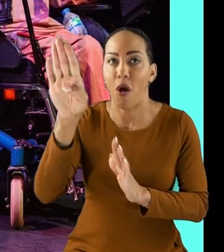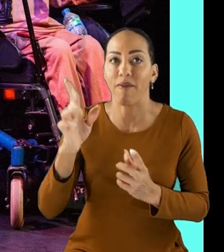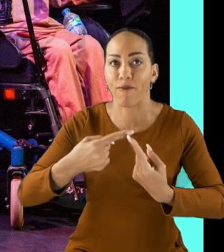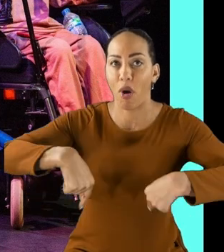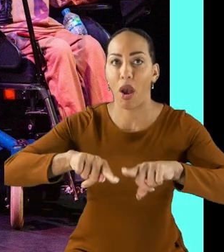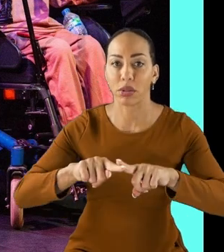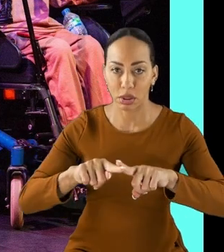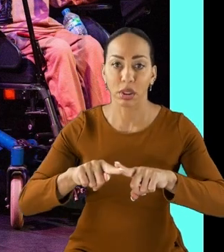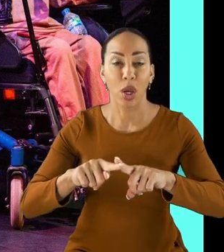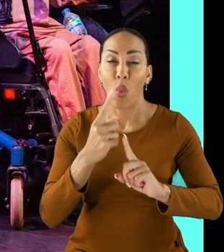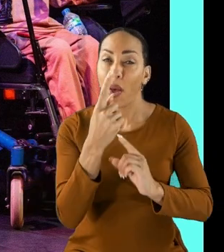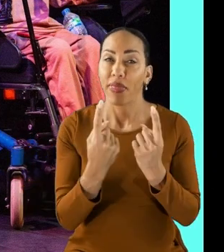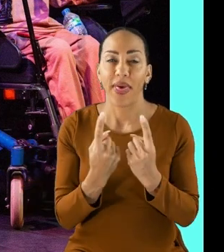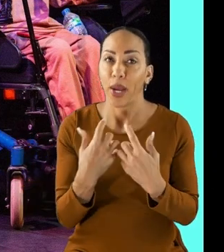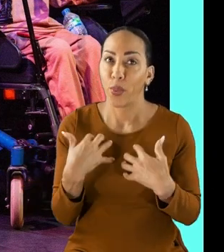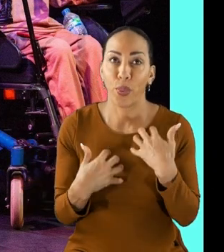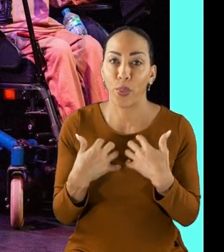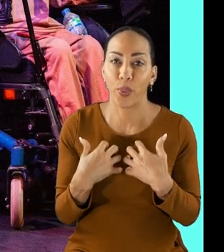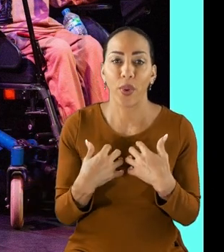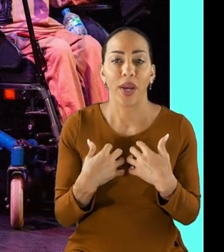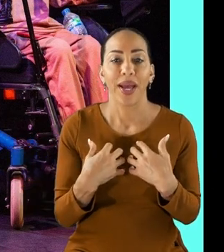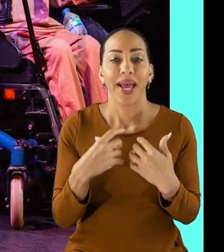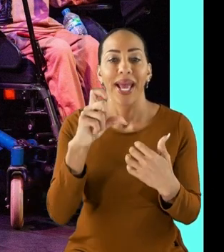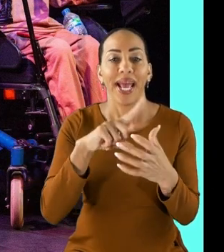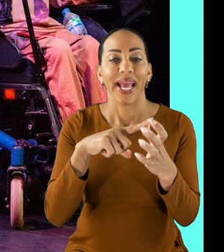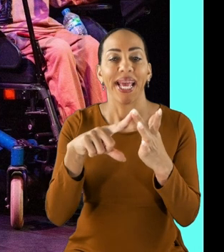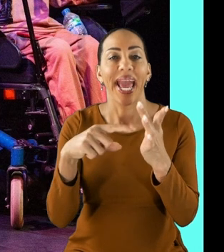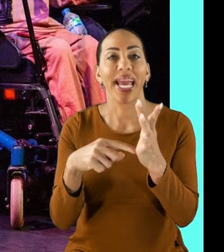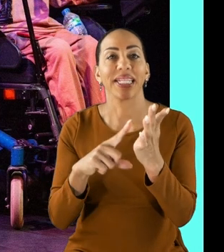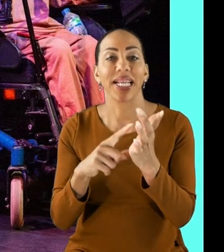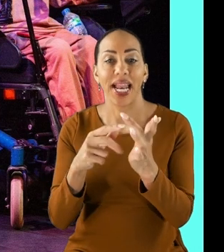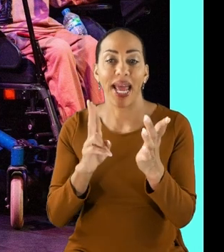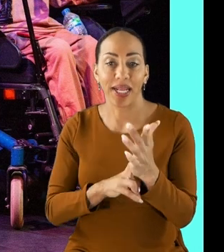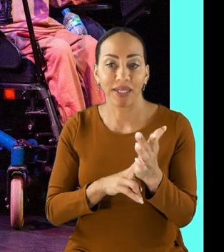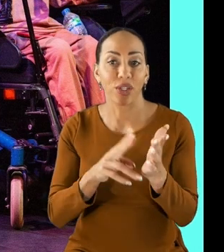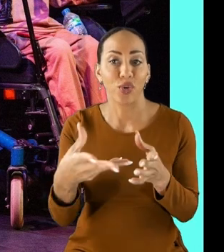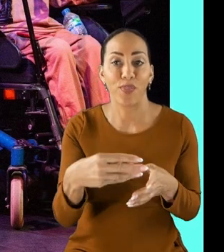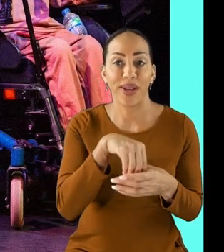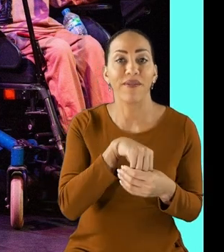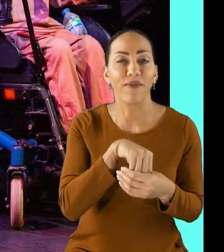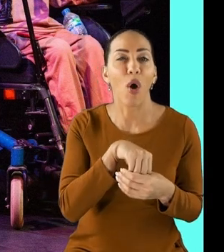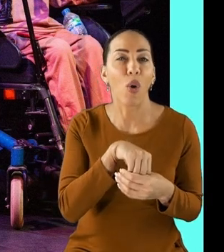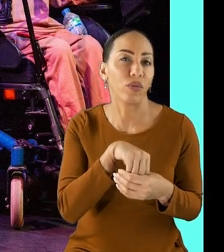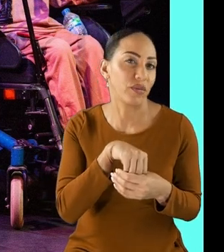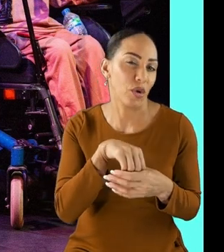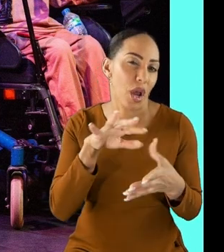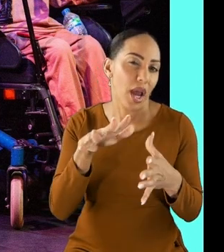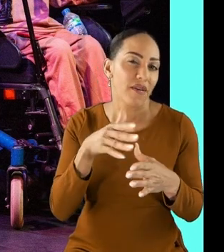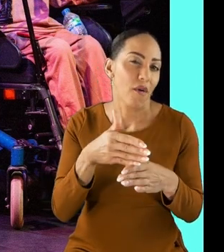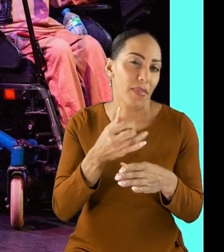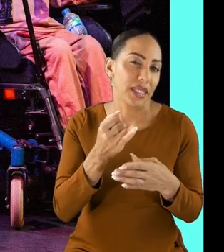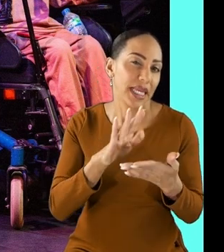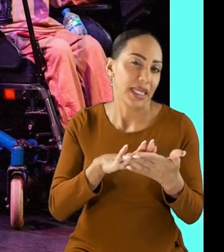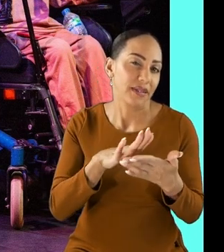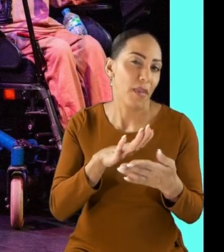that I've certainly found exciting, and I think Caitlin, who has been with CRIPtic almost from the beginning, barring